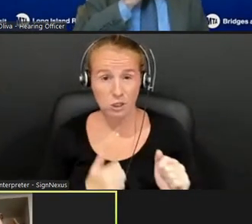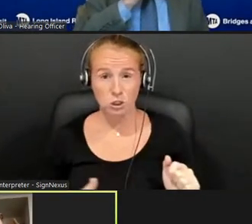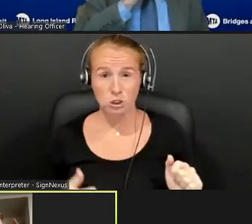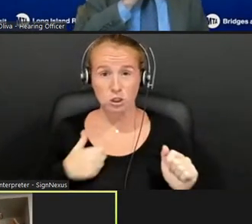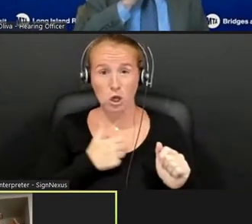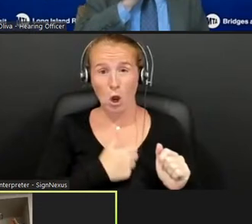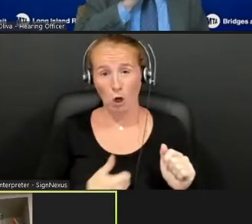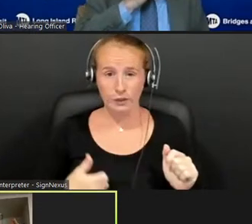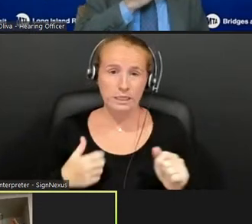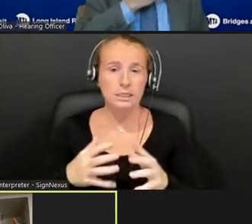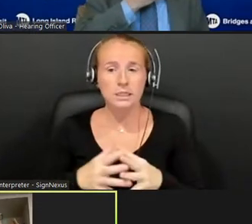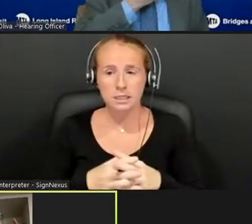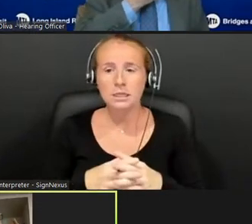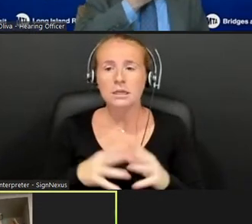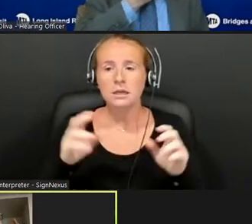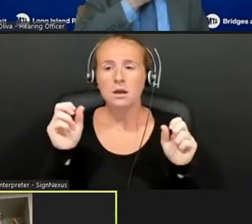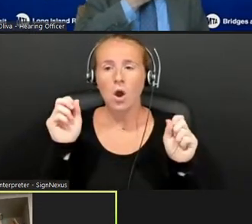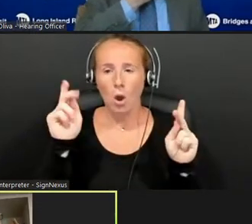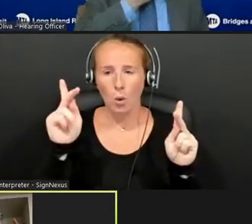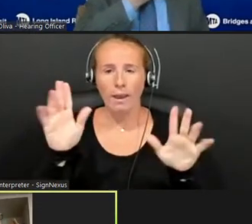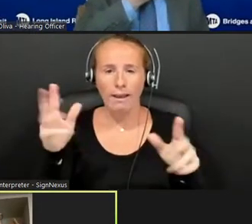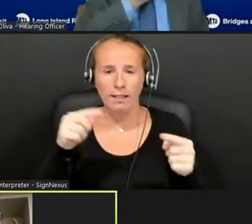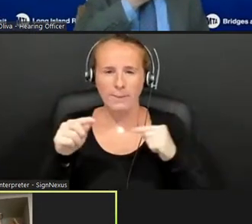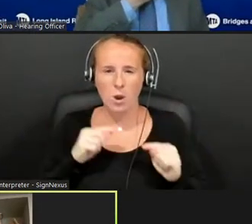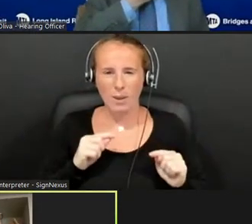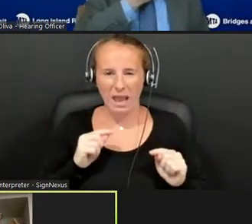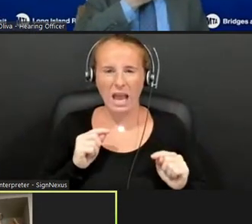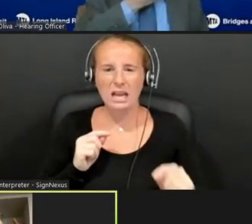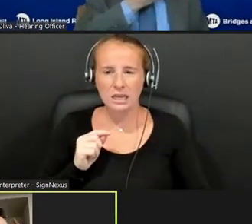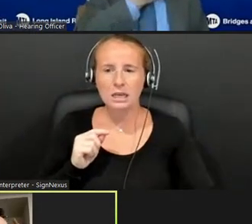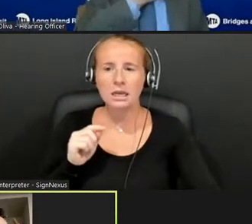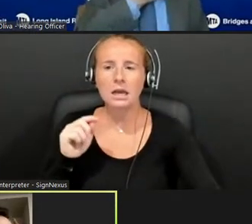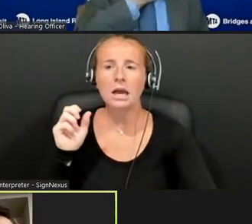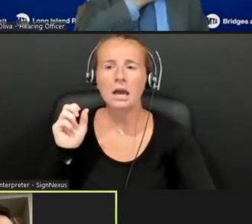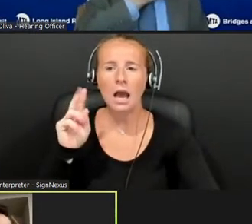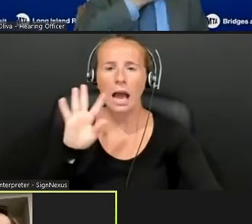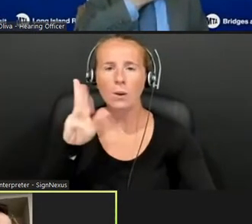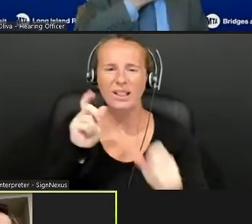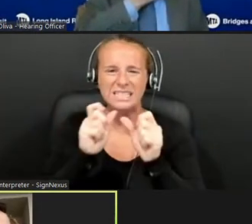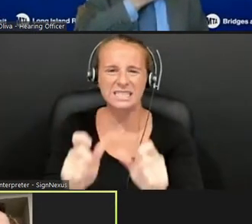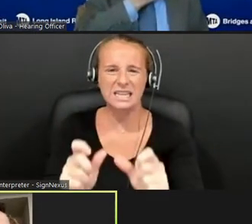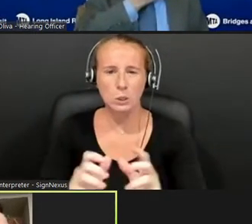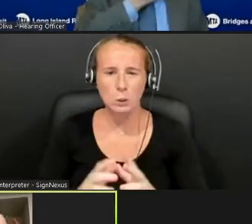that okay I'll come I'll continue